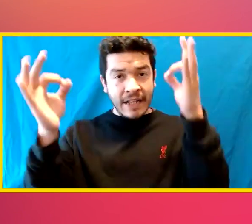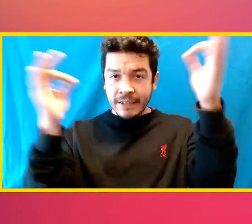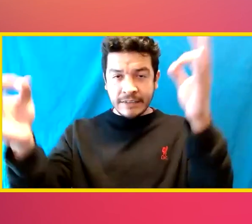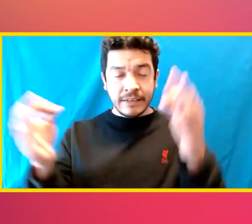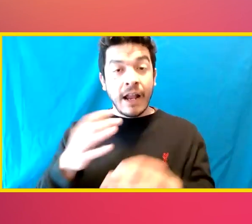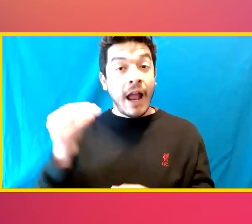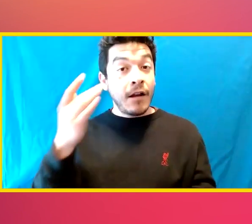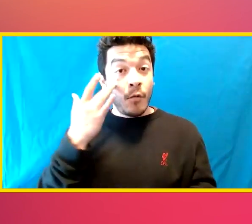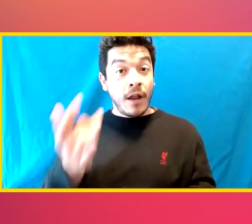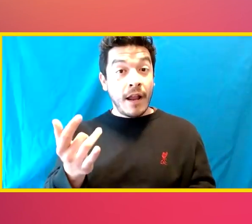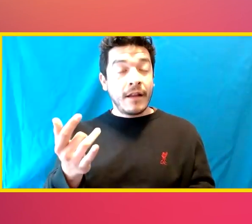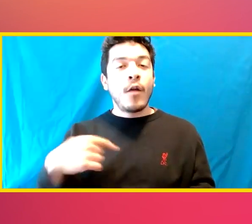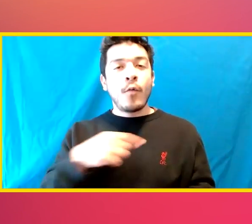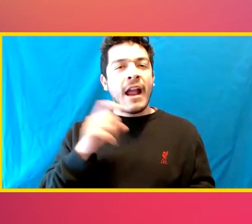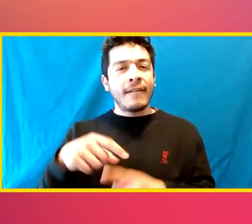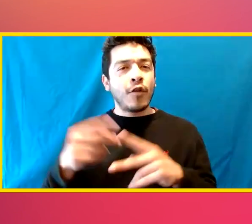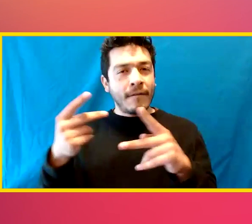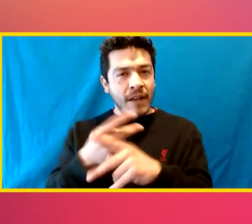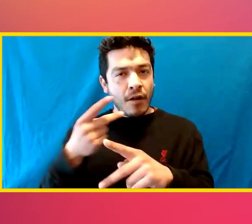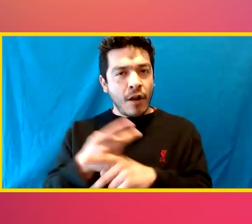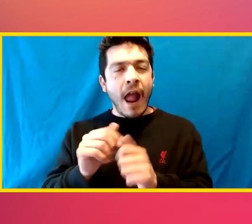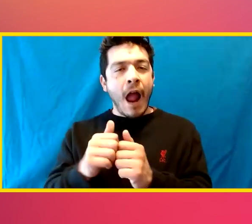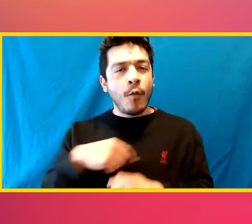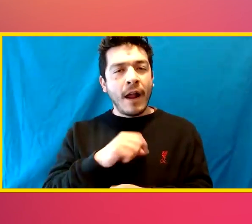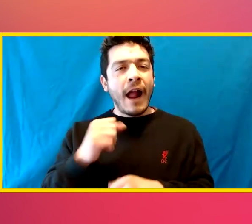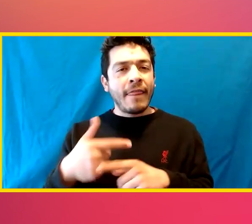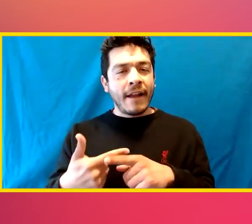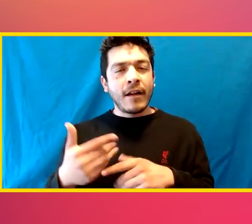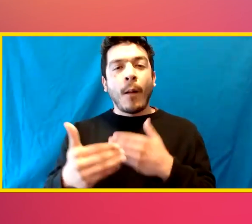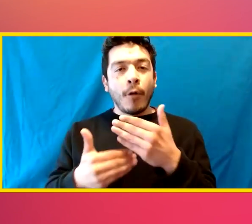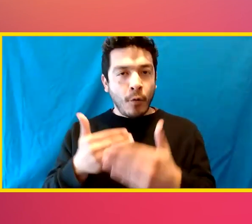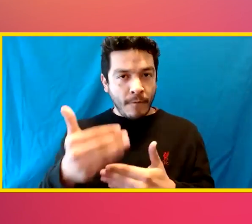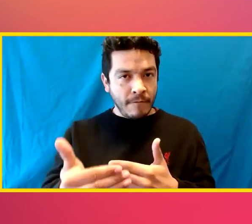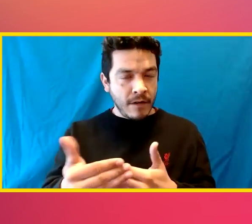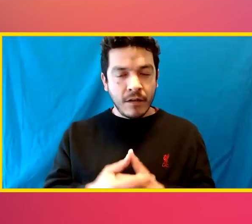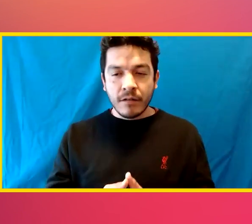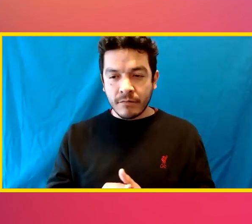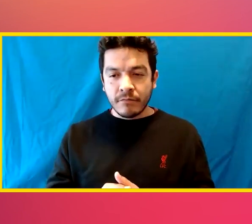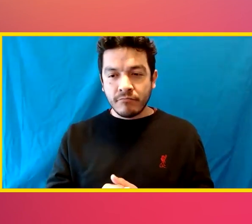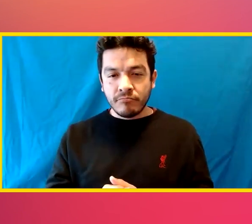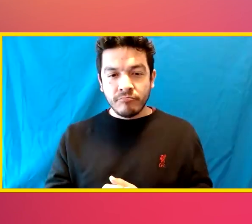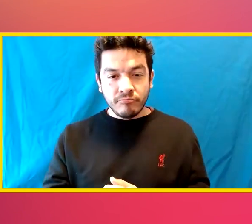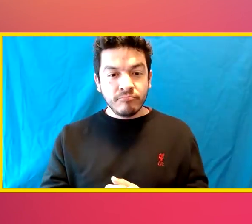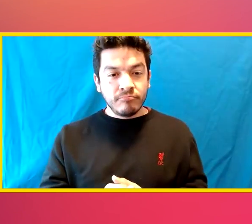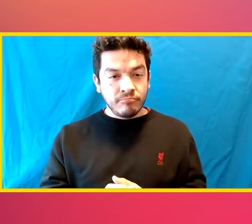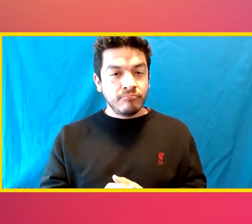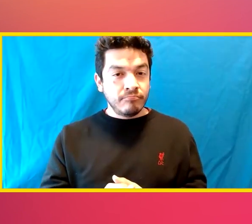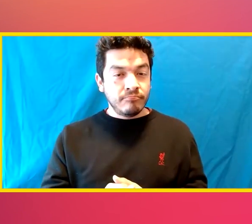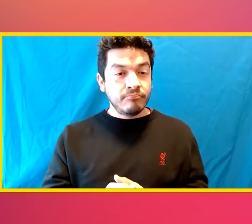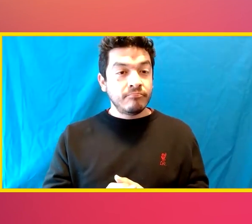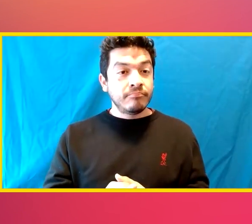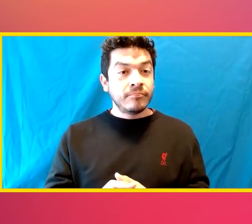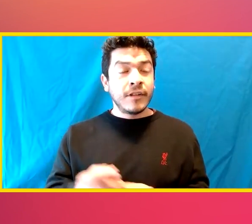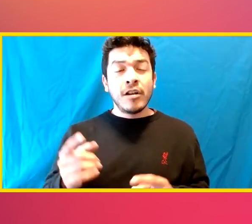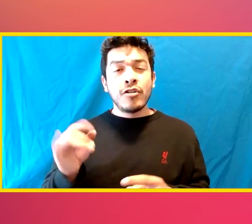about that, let's figure out how can we then move? How do we move? Yeah. Yeah. Yeah, and and just